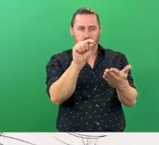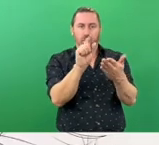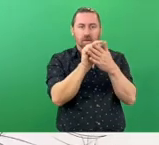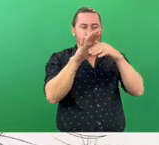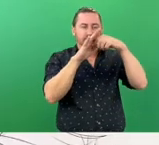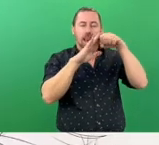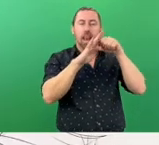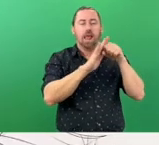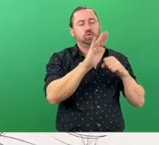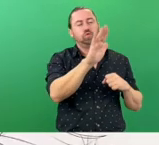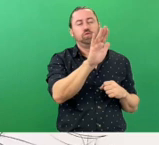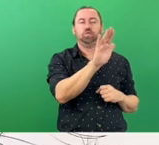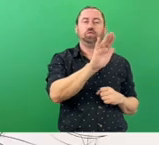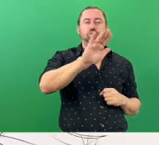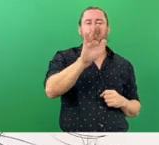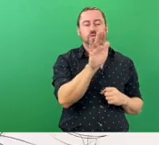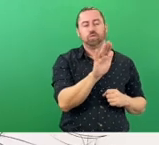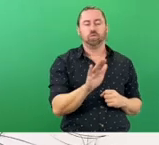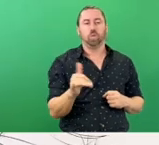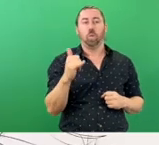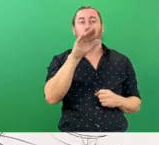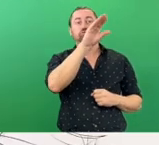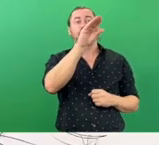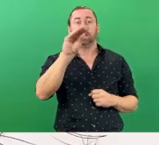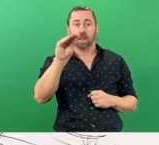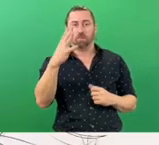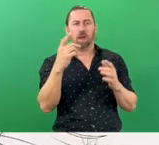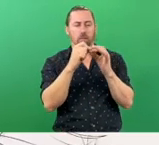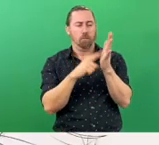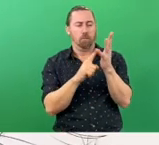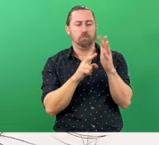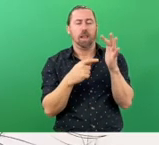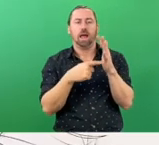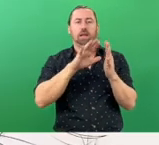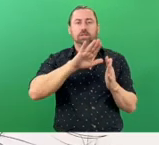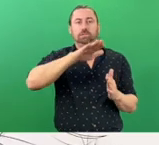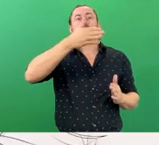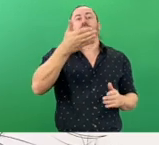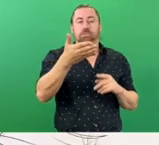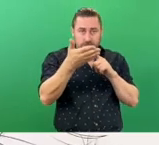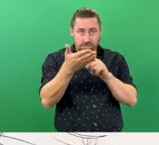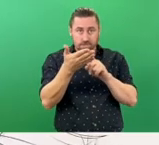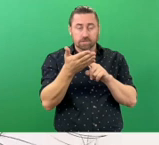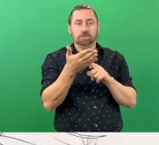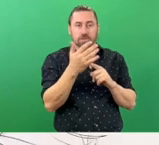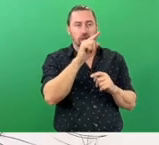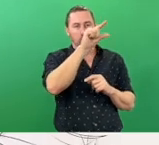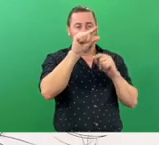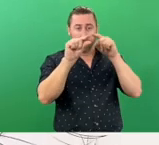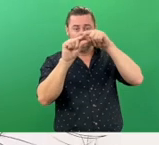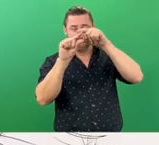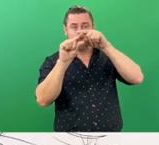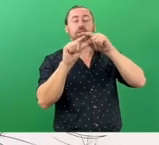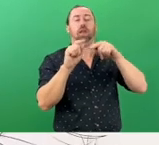Or whether you were able to do the chisel point that we just talked about, get on the blunt edge of that chisel point so that you can start to build